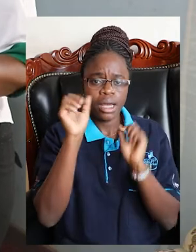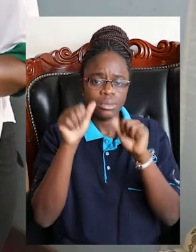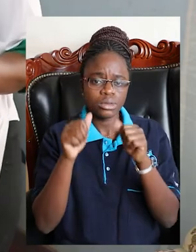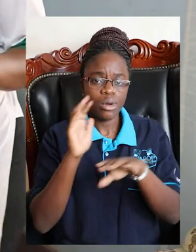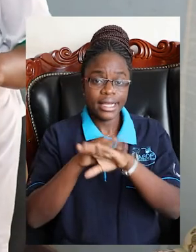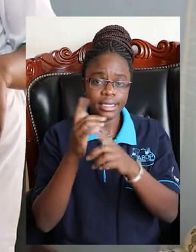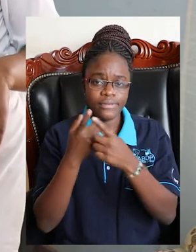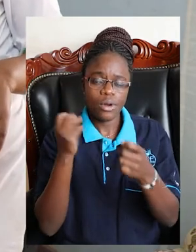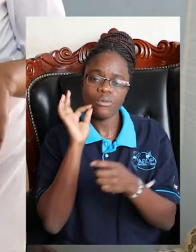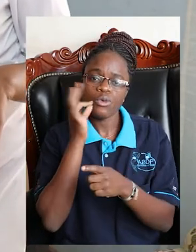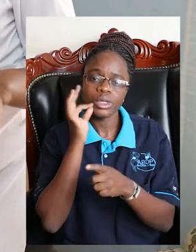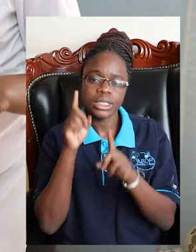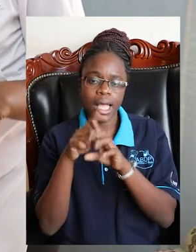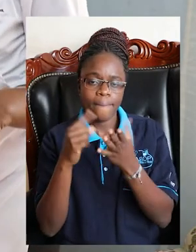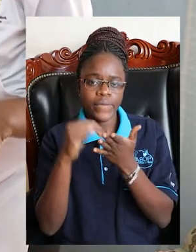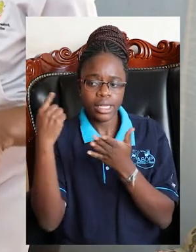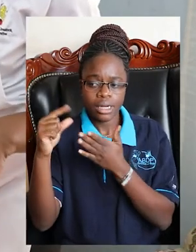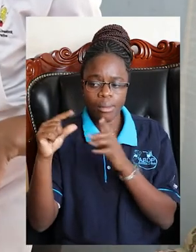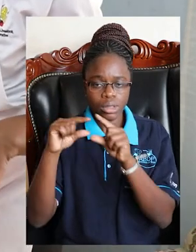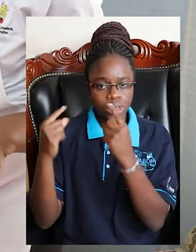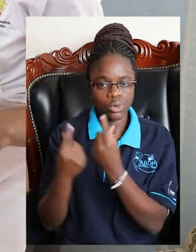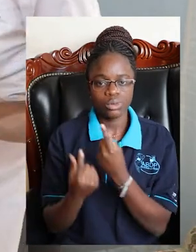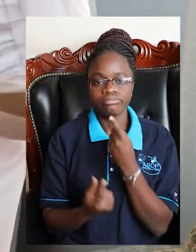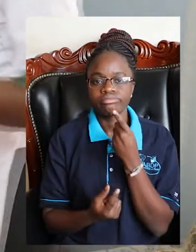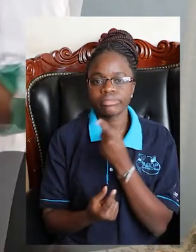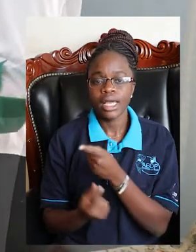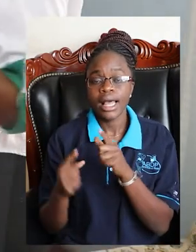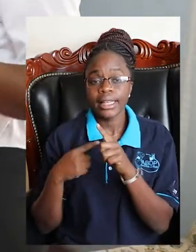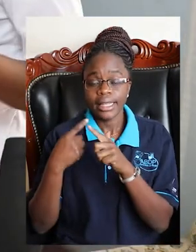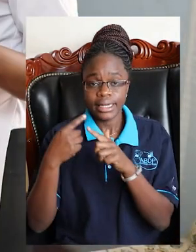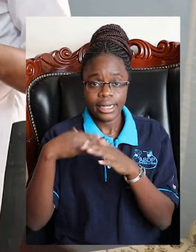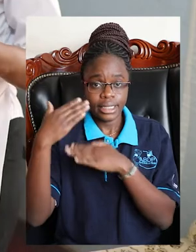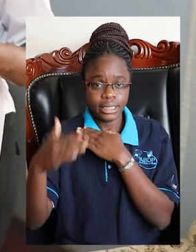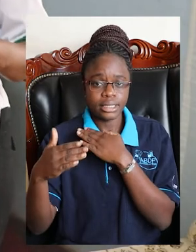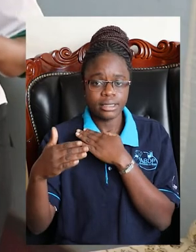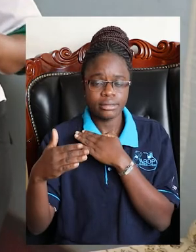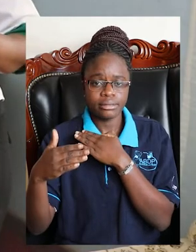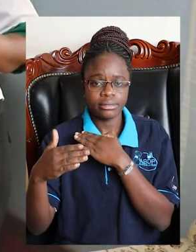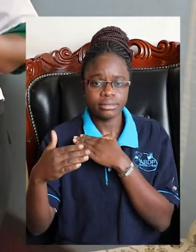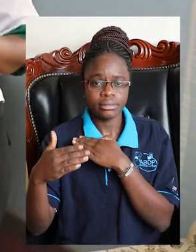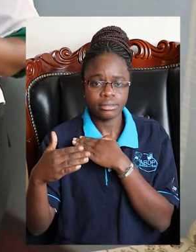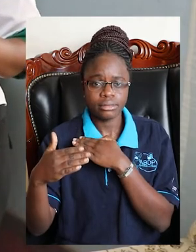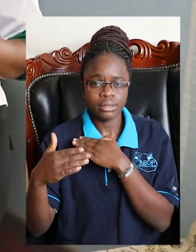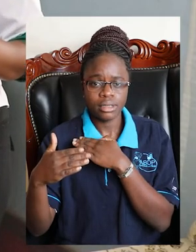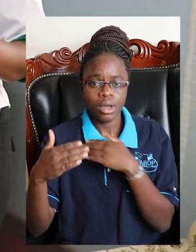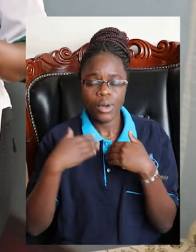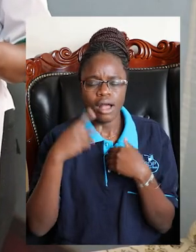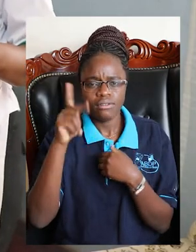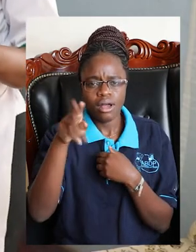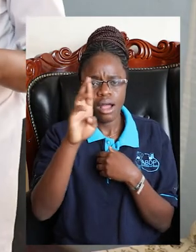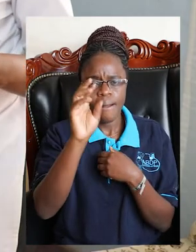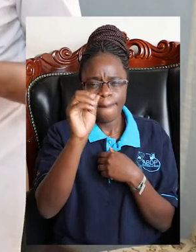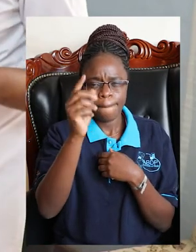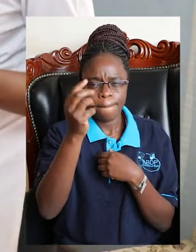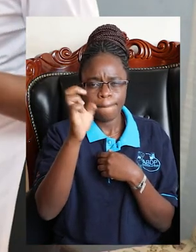vitamins, you get them from the fruits and the vegetables, which are in this category. And then you go to the next food group, which is